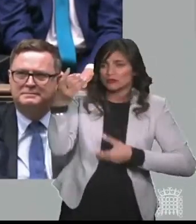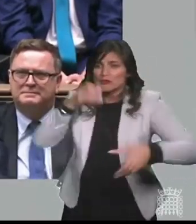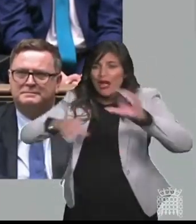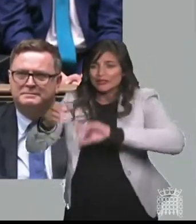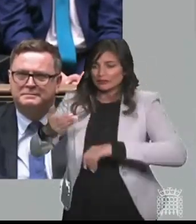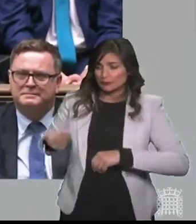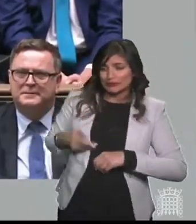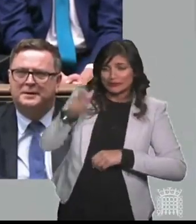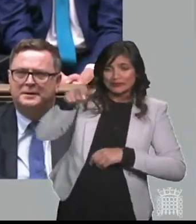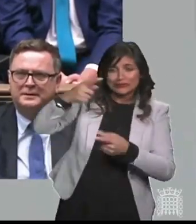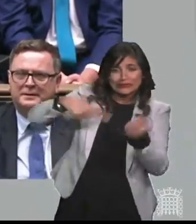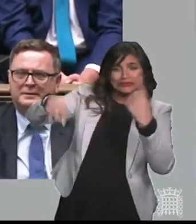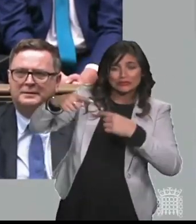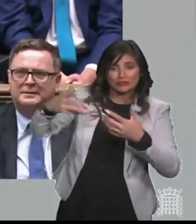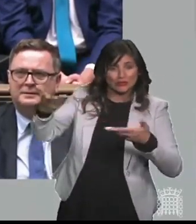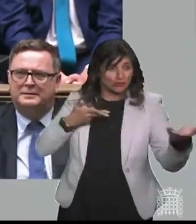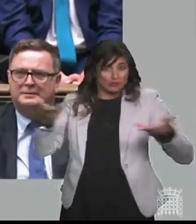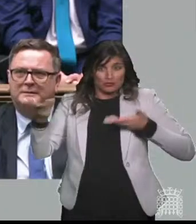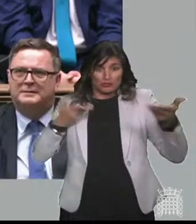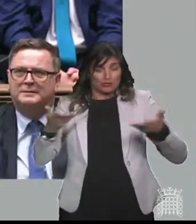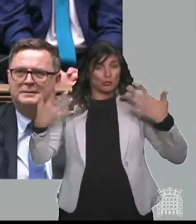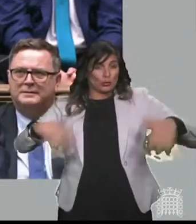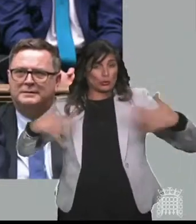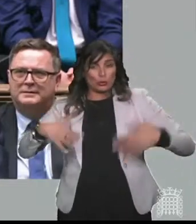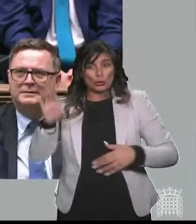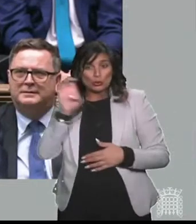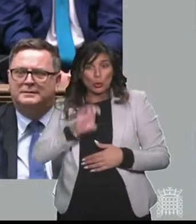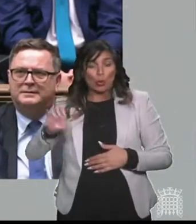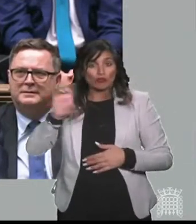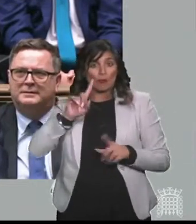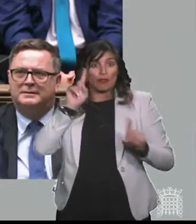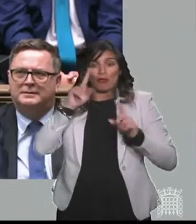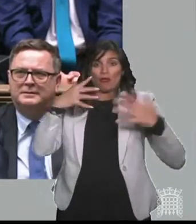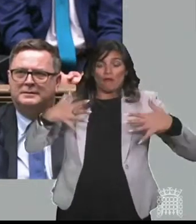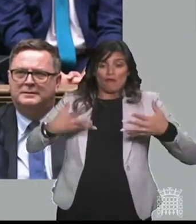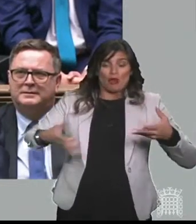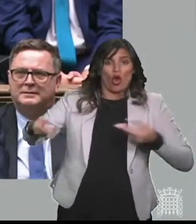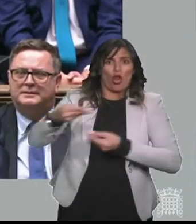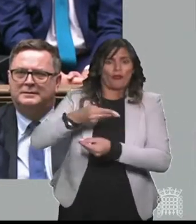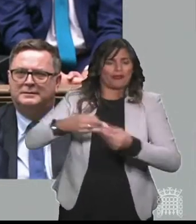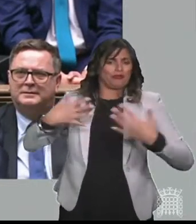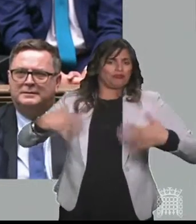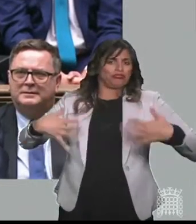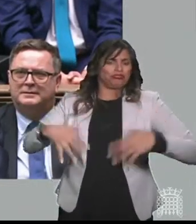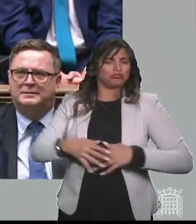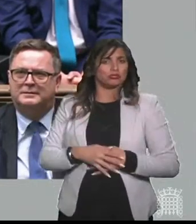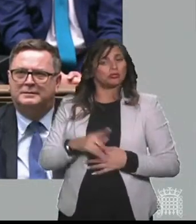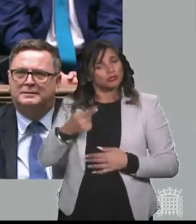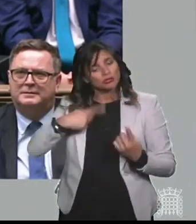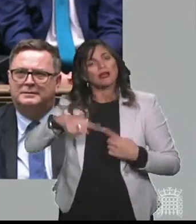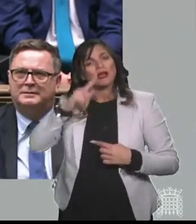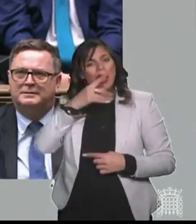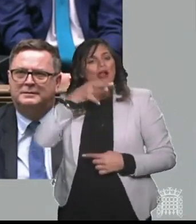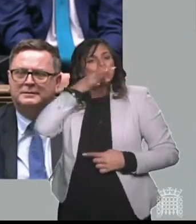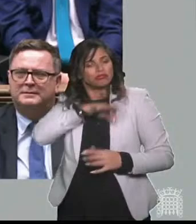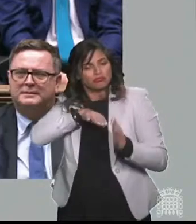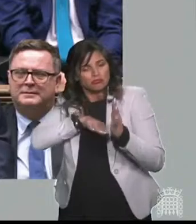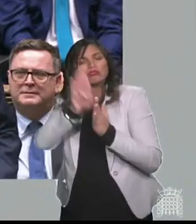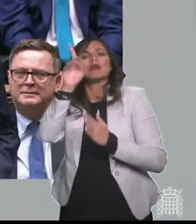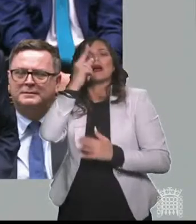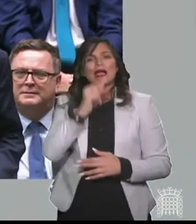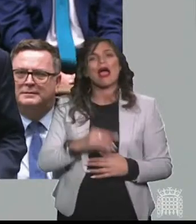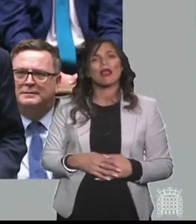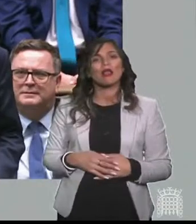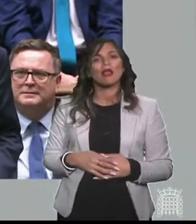entrepreneurs have given us Europe's most innovative economy. But we can be the most prosperous too. In the face of